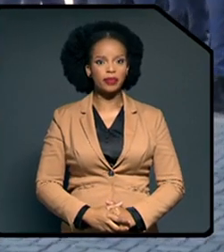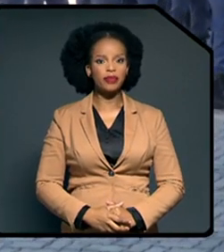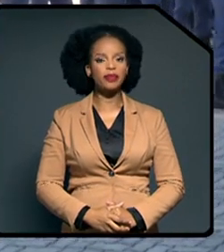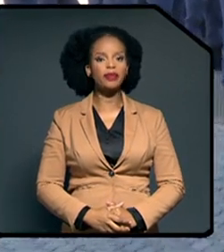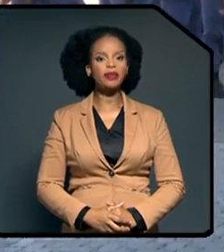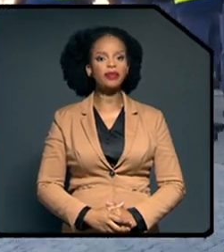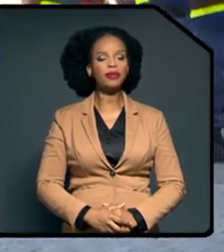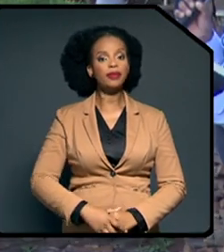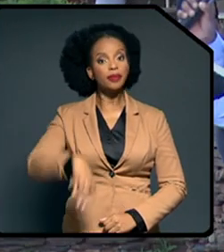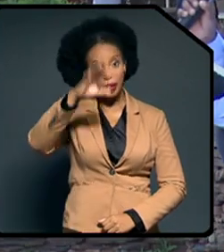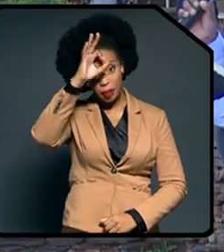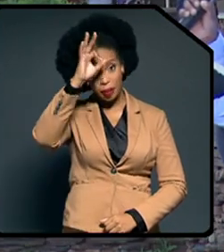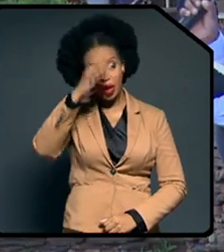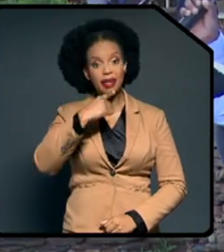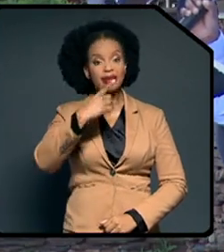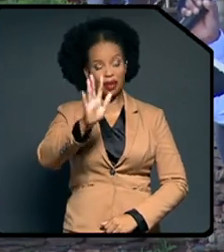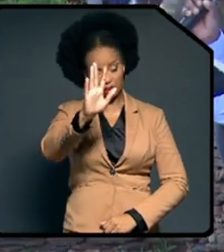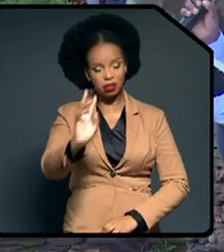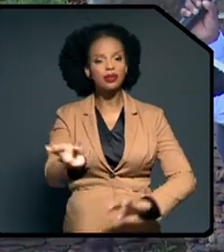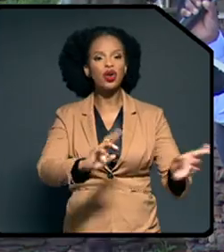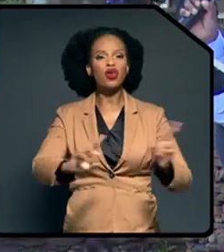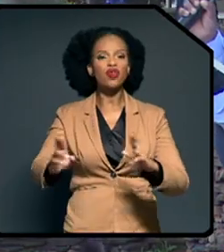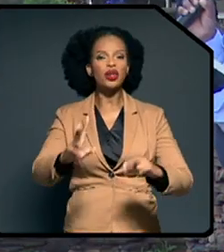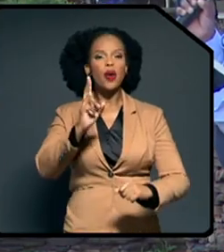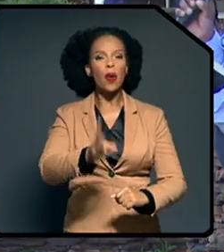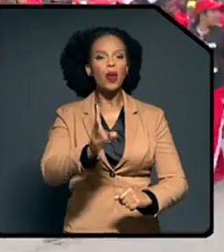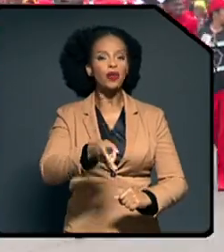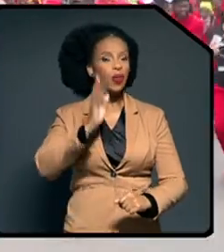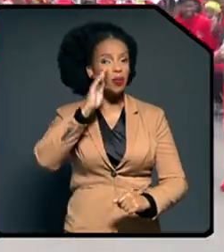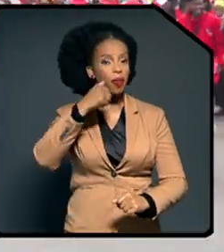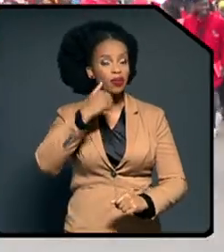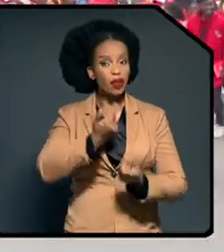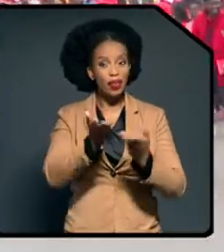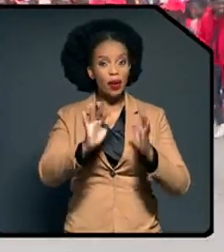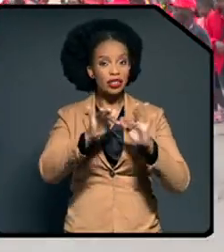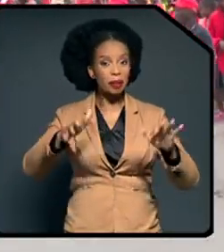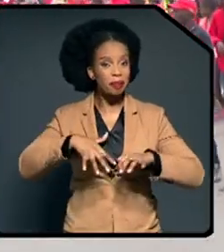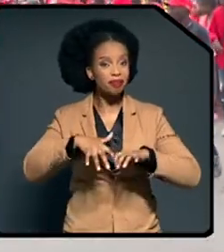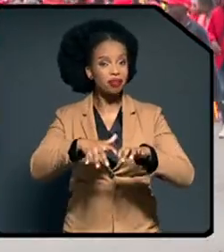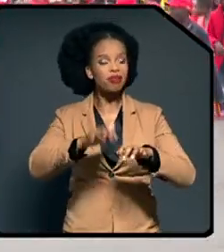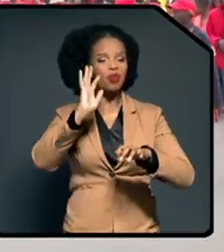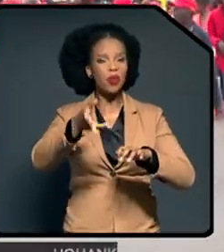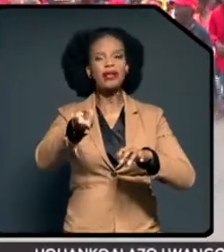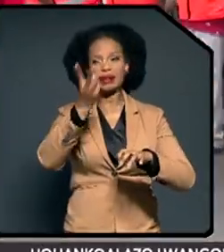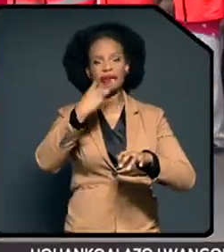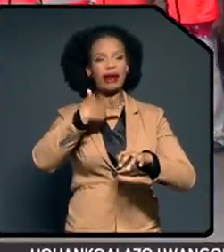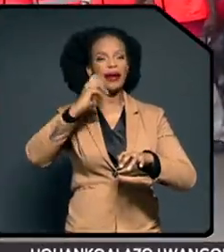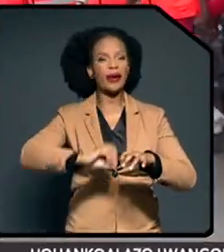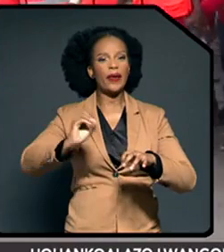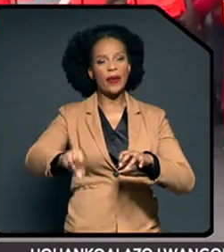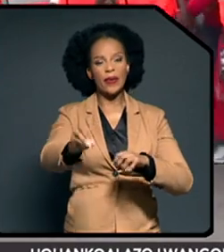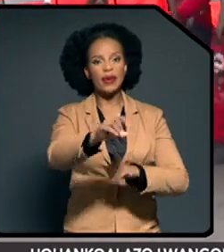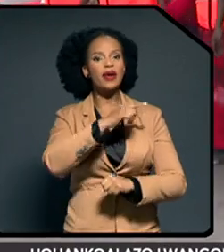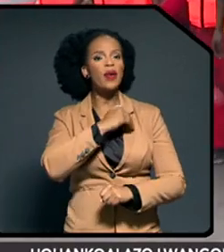Abakwantsasana bathi baqule baligangatha kwaye izingqi zabo ziza kuvakala ngomso kuqhankqalazo lukazwelonke oluququzelelwa